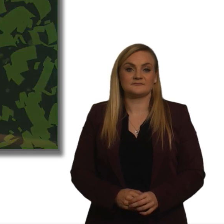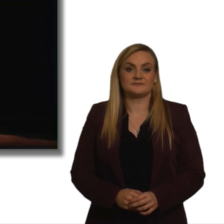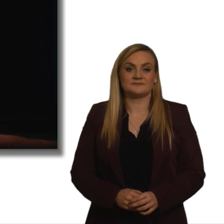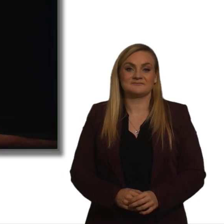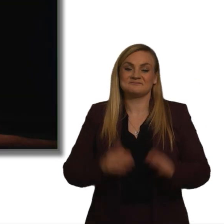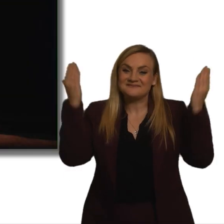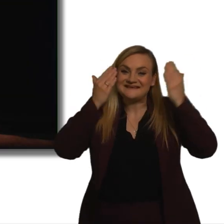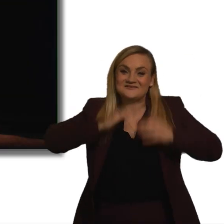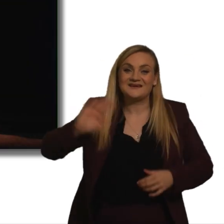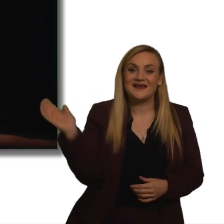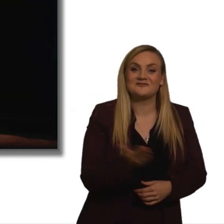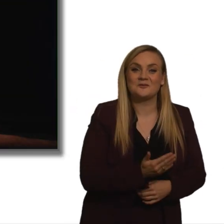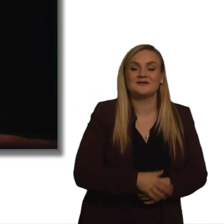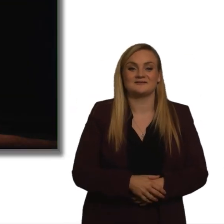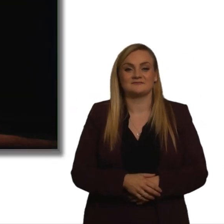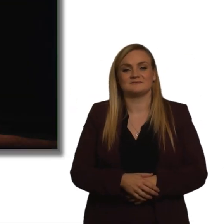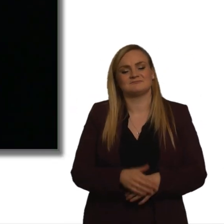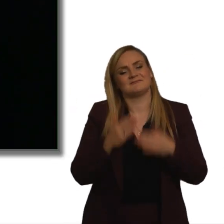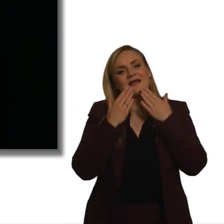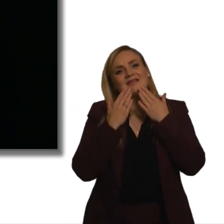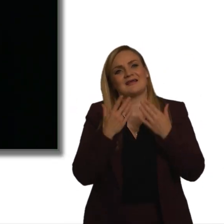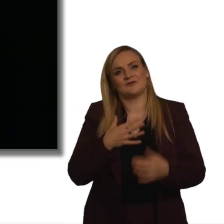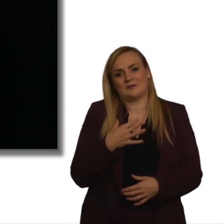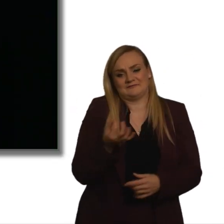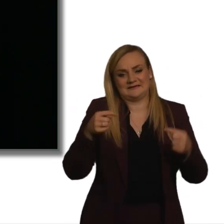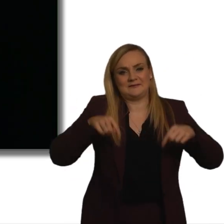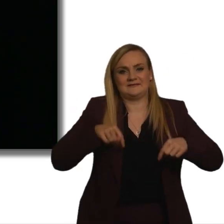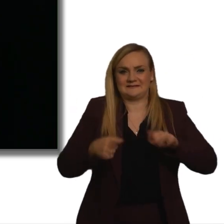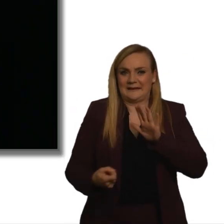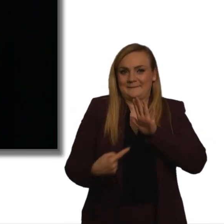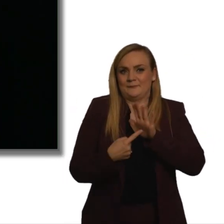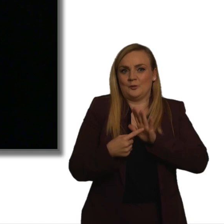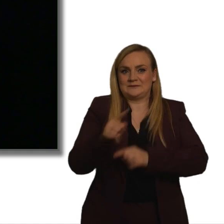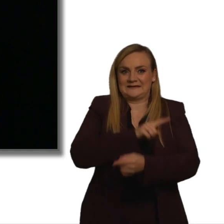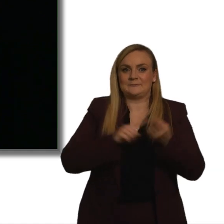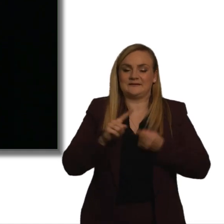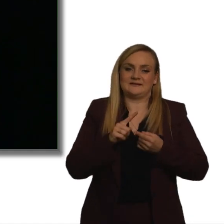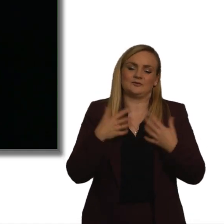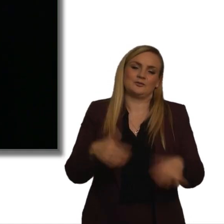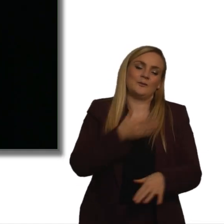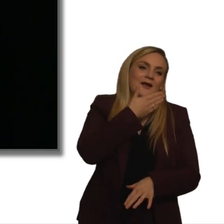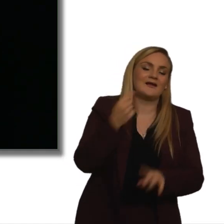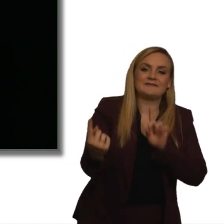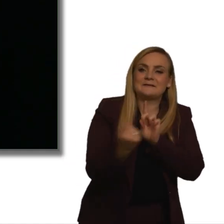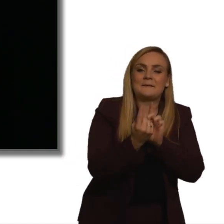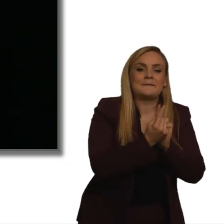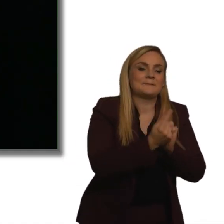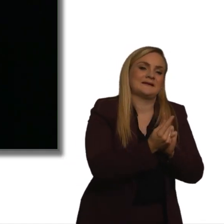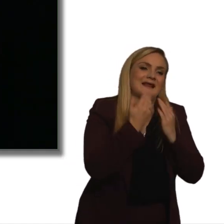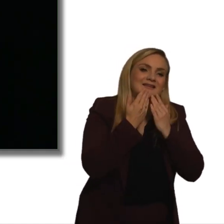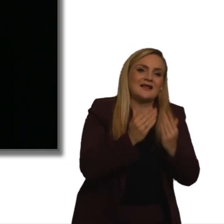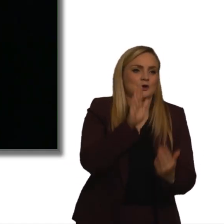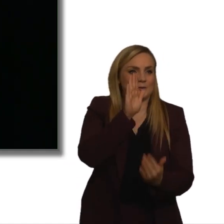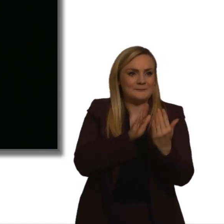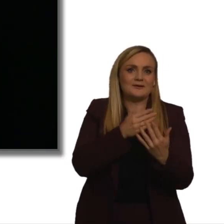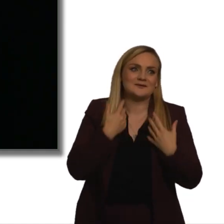Good evening, everyone. Thank you for inviting us to be part of these important meetings. It's been lovely to meet and thank so many of you in